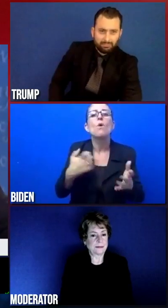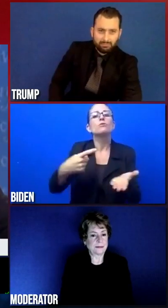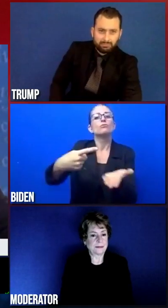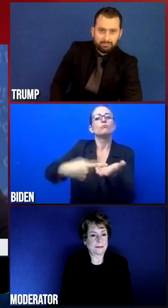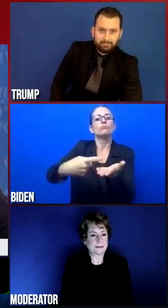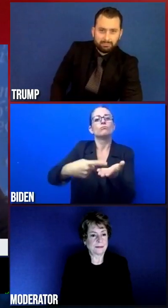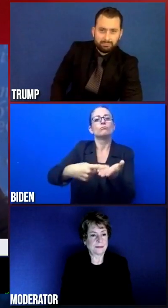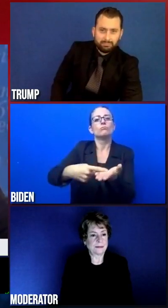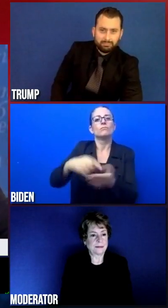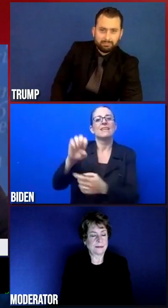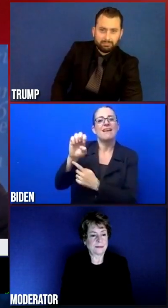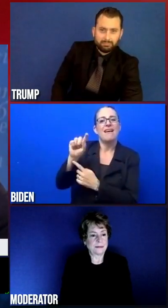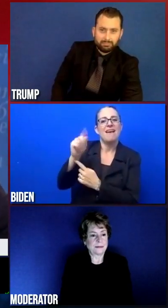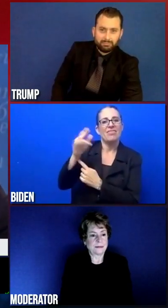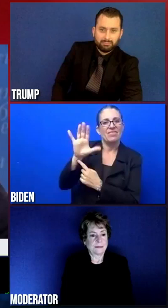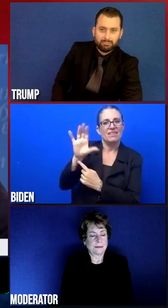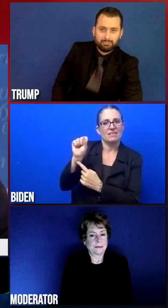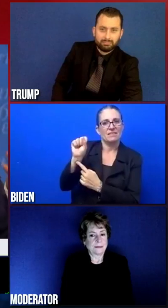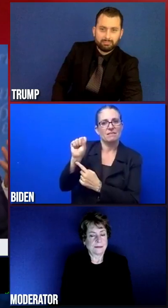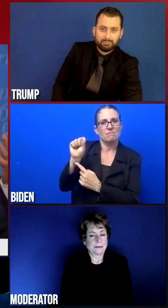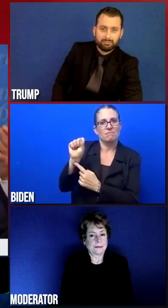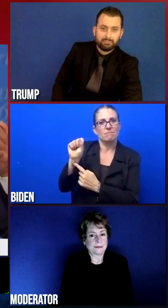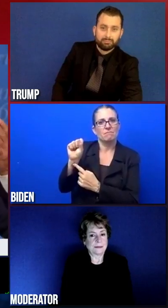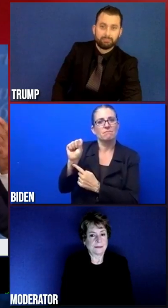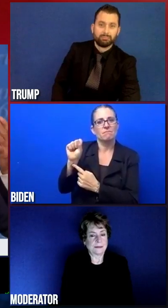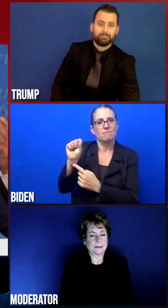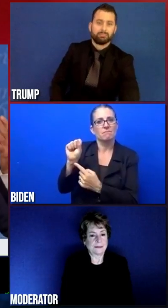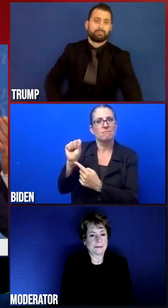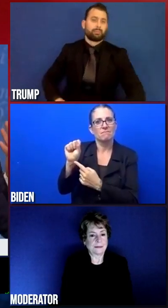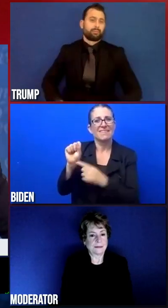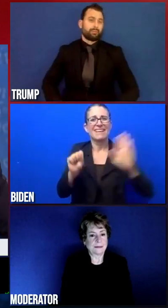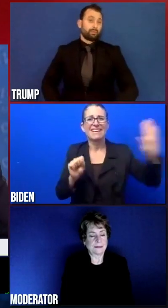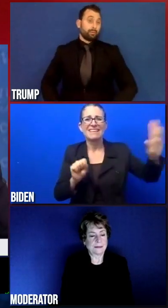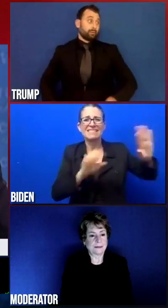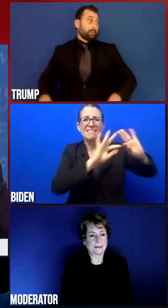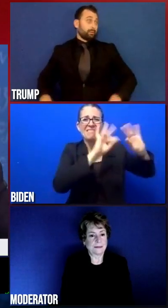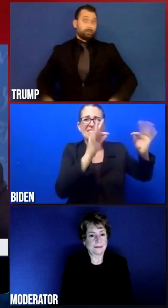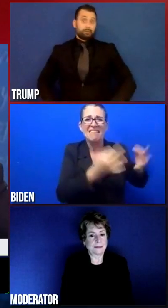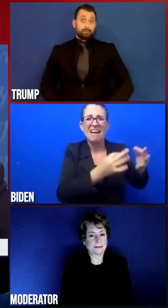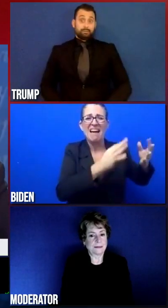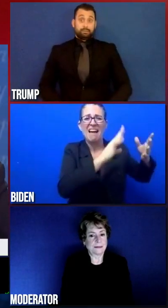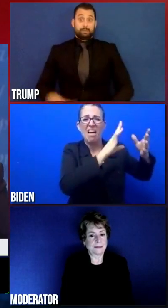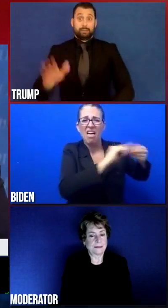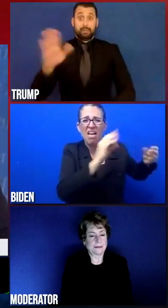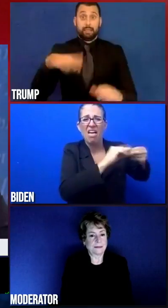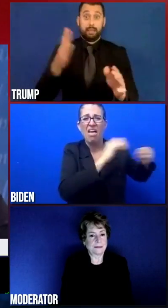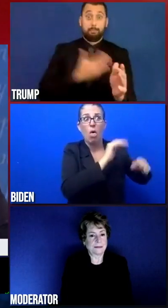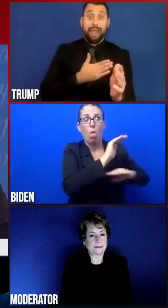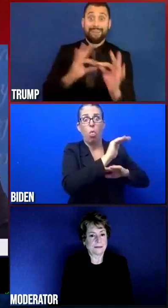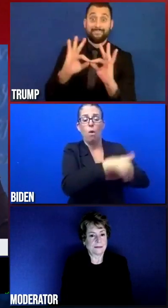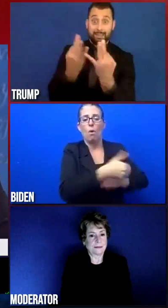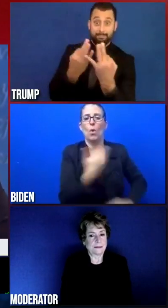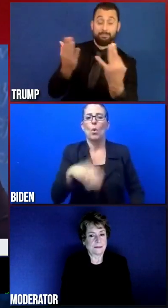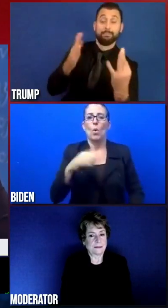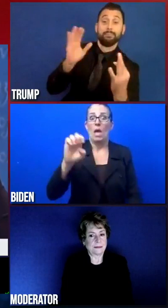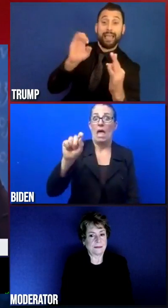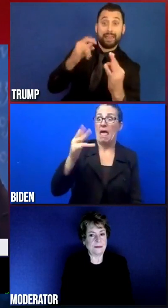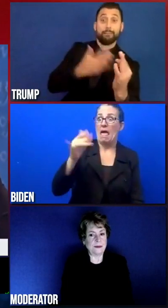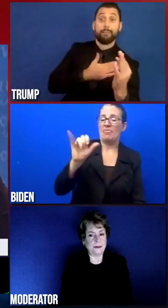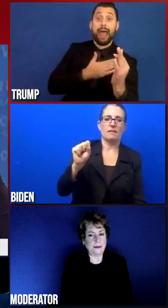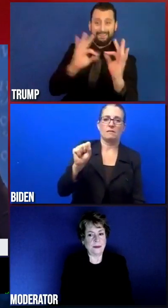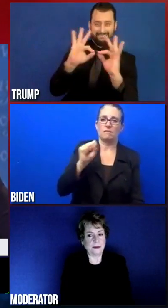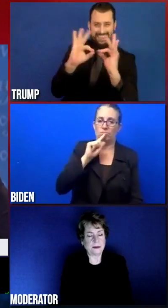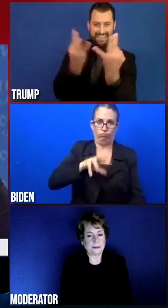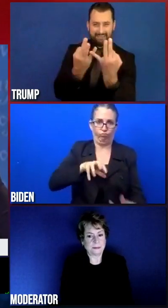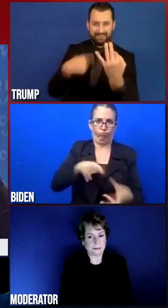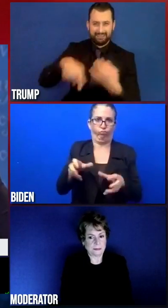family we could talk about all night. His family's already. My family already lost wrote. a fortune by coming down and helping Go us ahead. with Go ahead, government. sir. And that's such